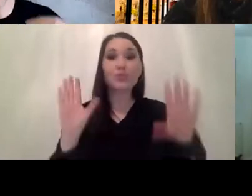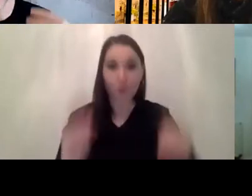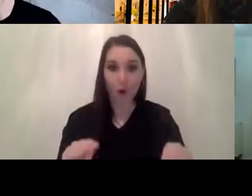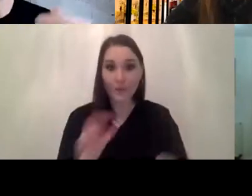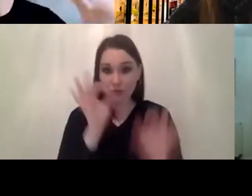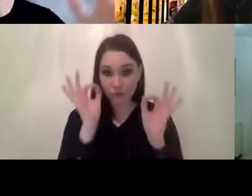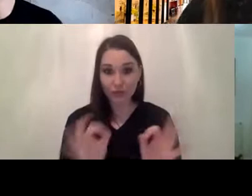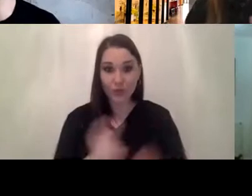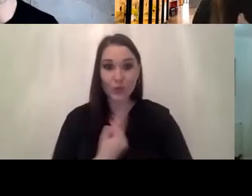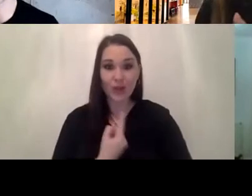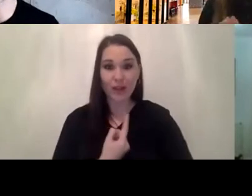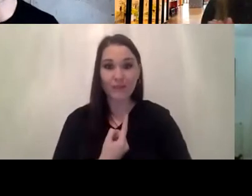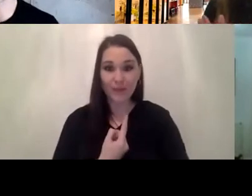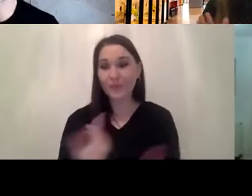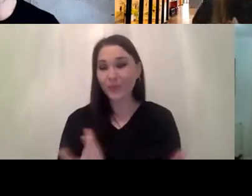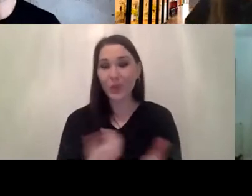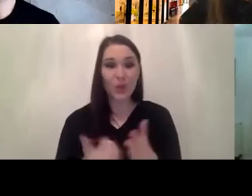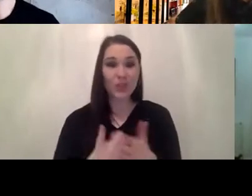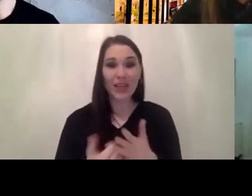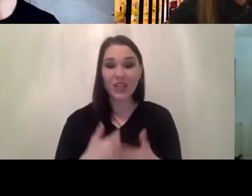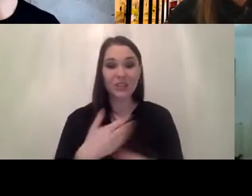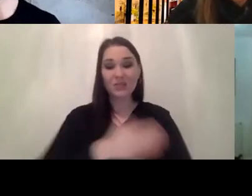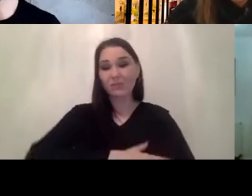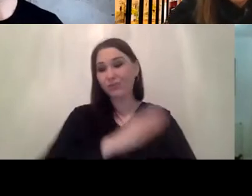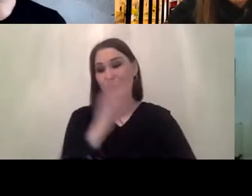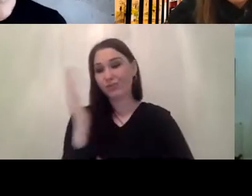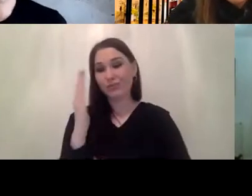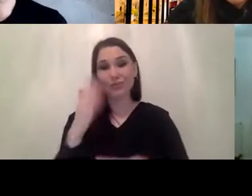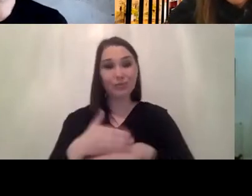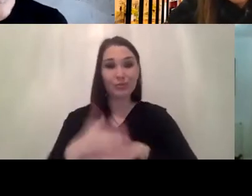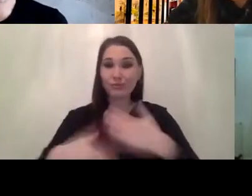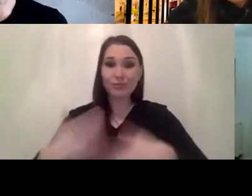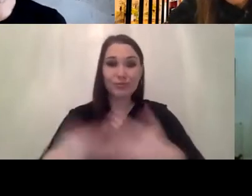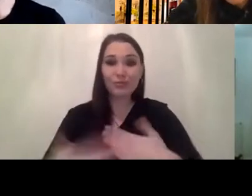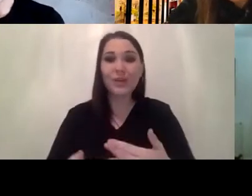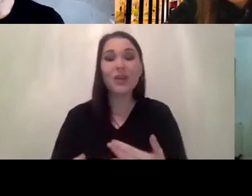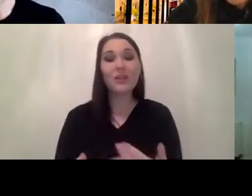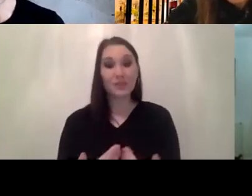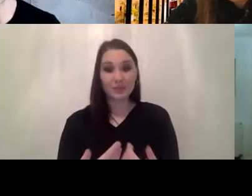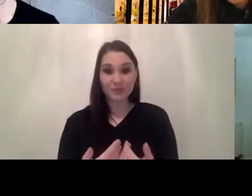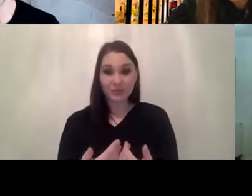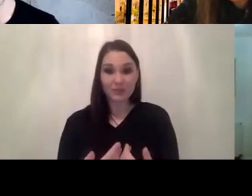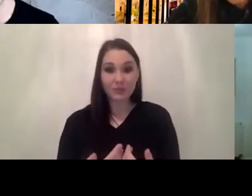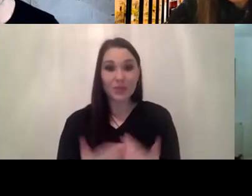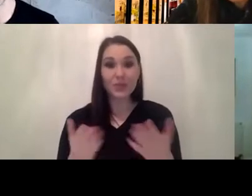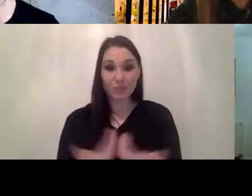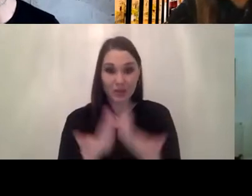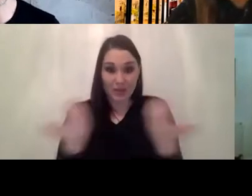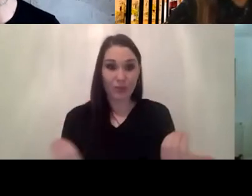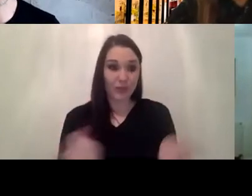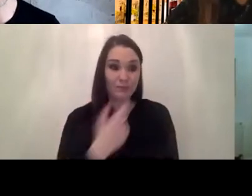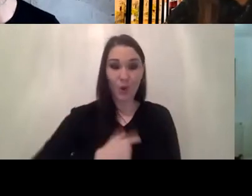ease of sort of just accidentally letting it blur through. But I think also, and in some ways more the delightful aspect, not that this has been delightful